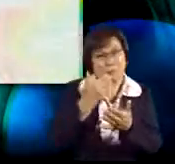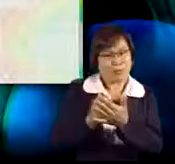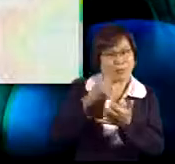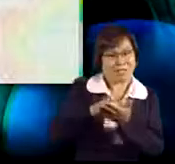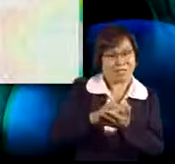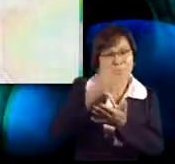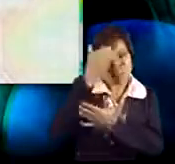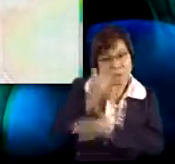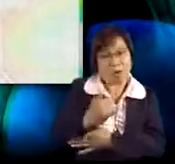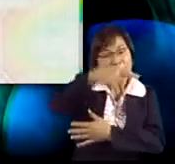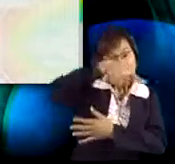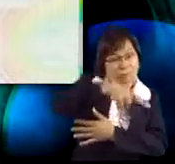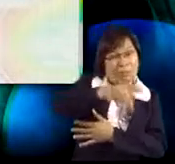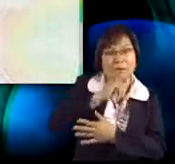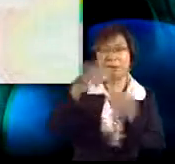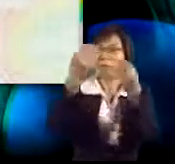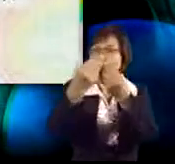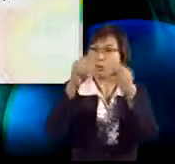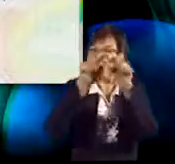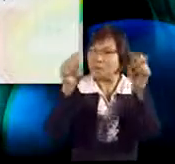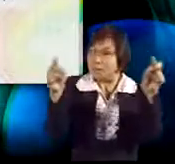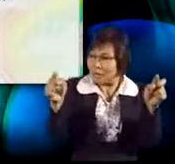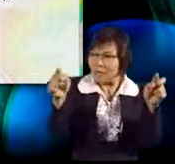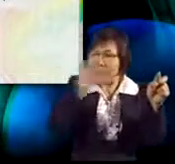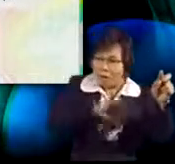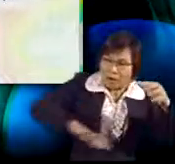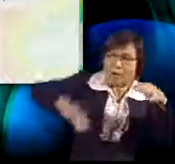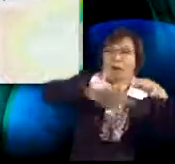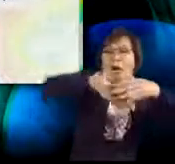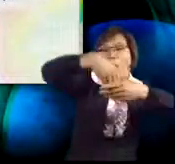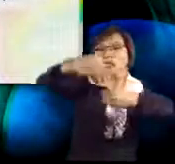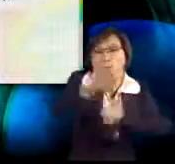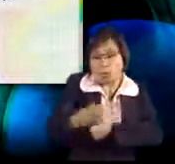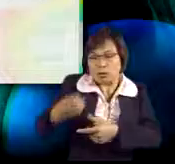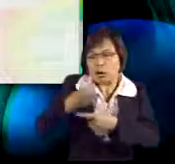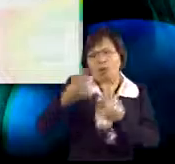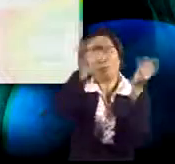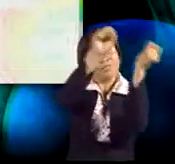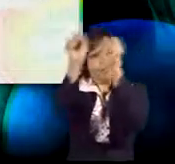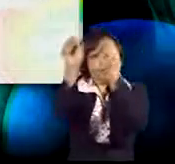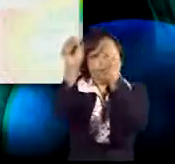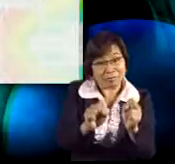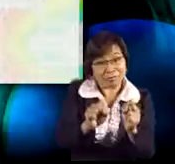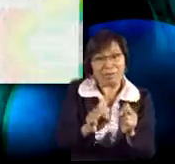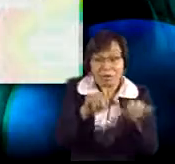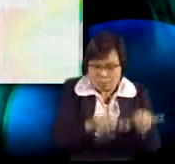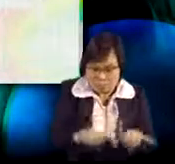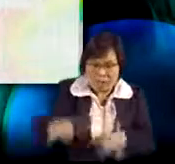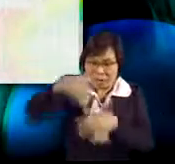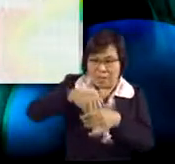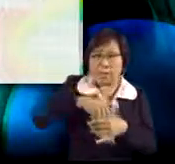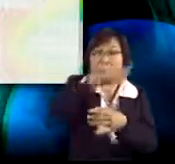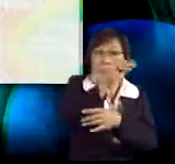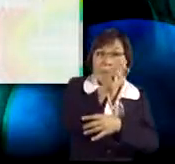is right. Parameter is the total distance around the outside of an object or shape. It is measured in